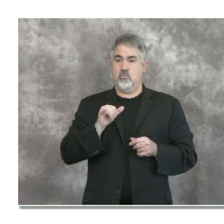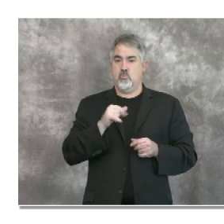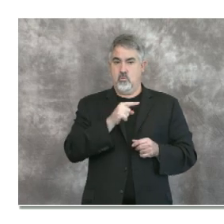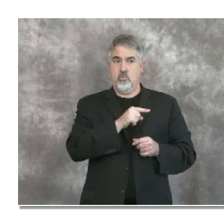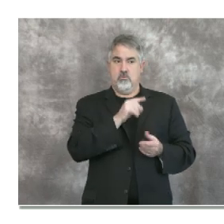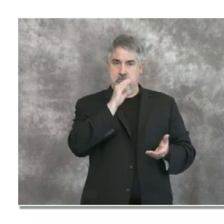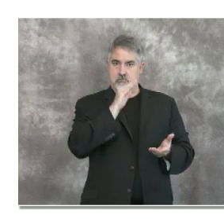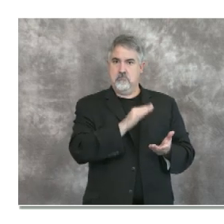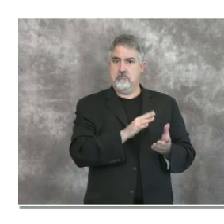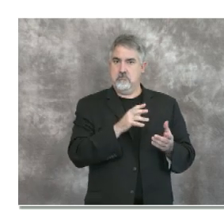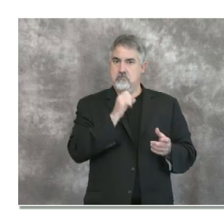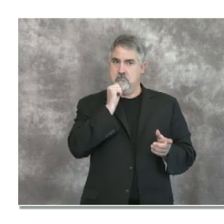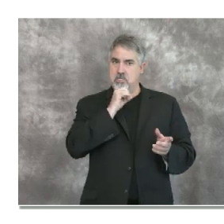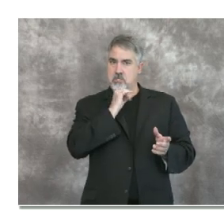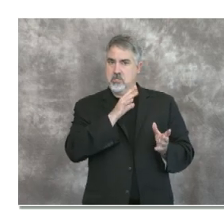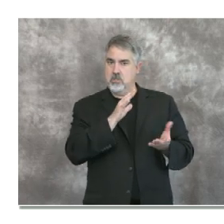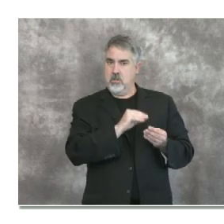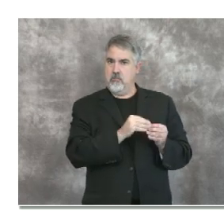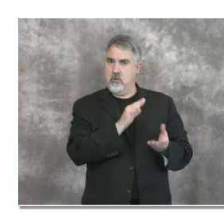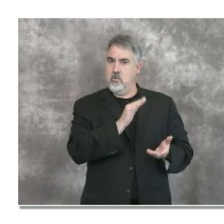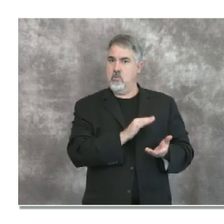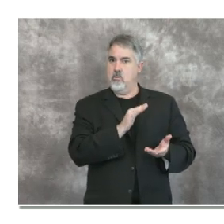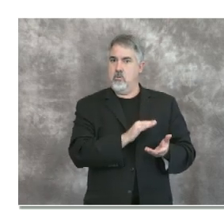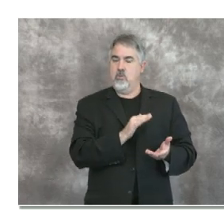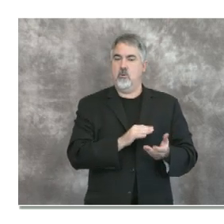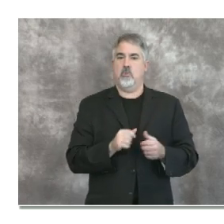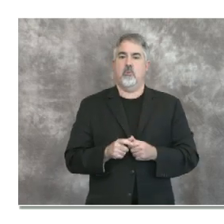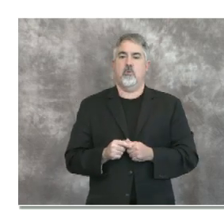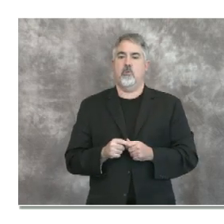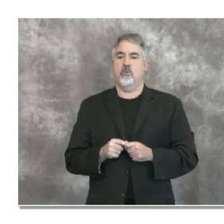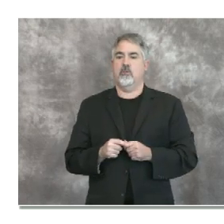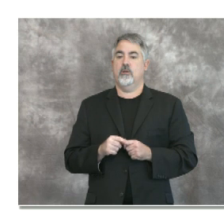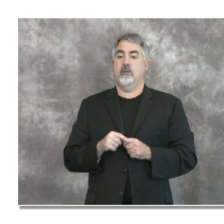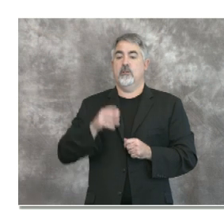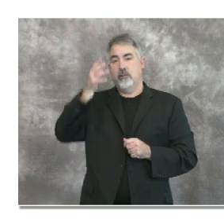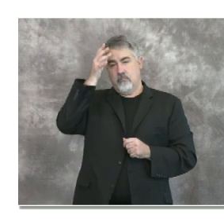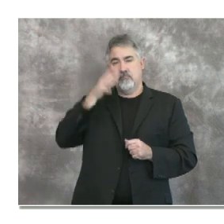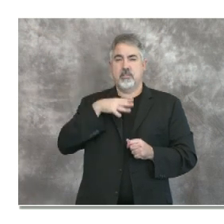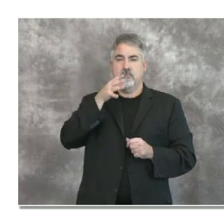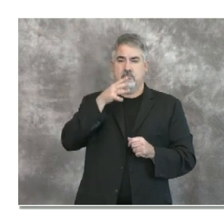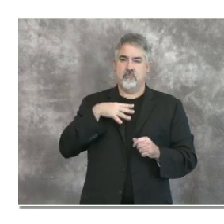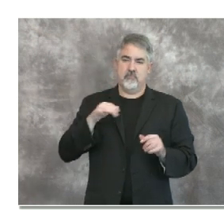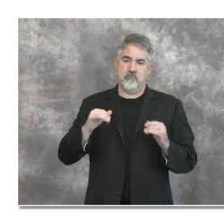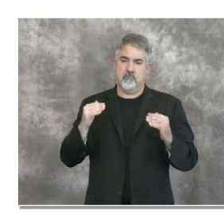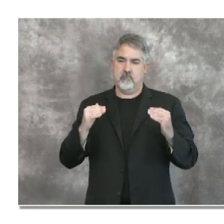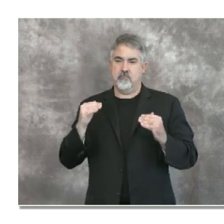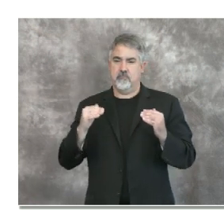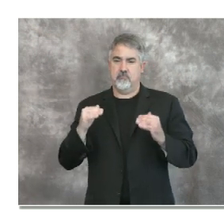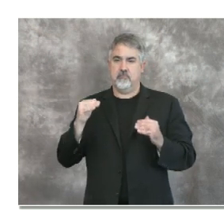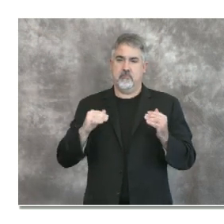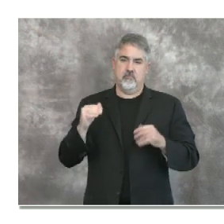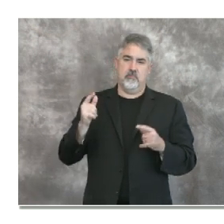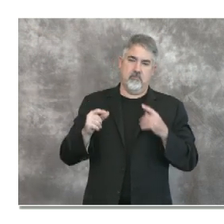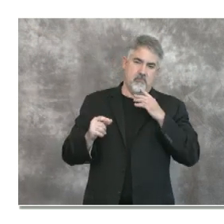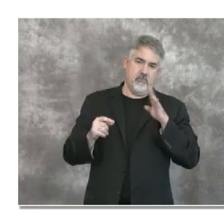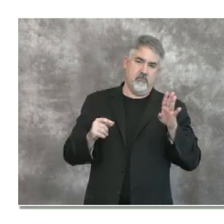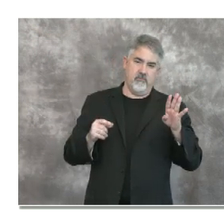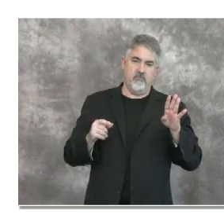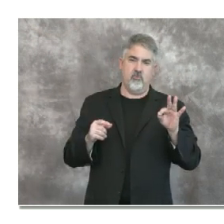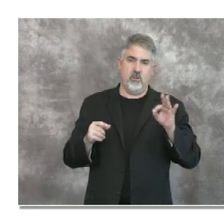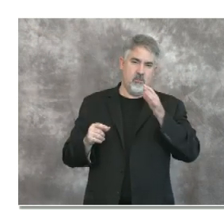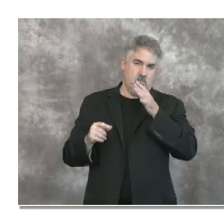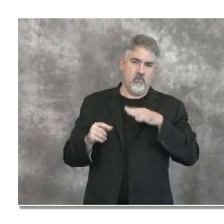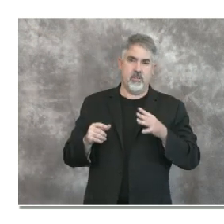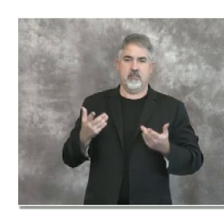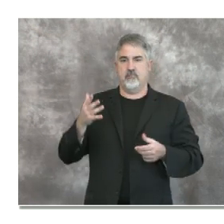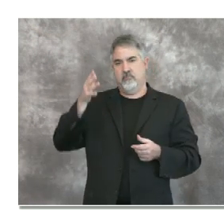of demographics related to gender, again, it's about the split. 49% are female, 51%